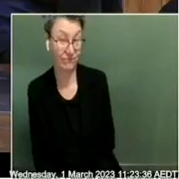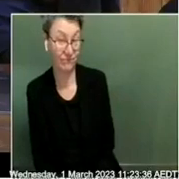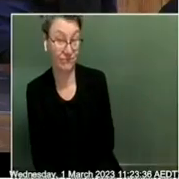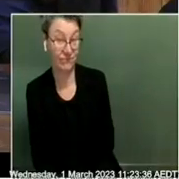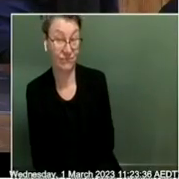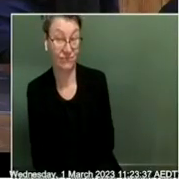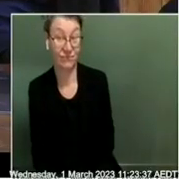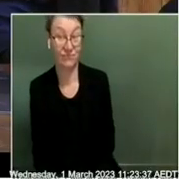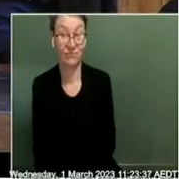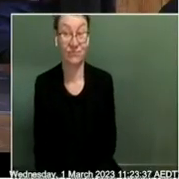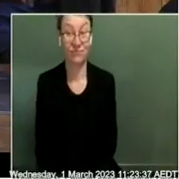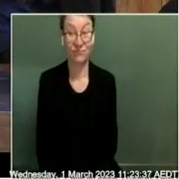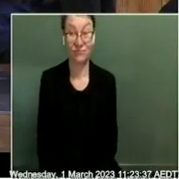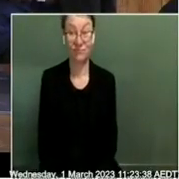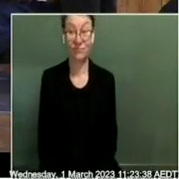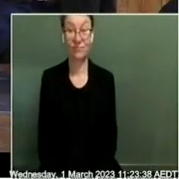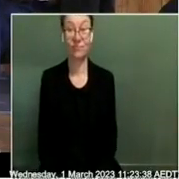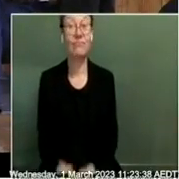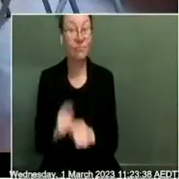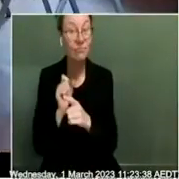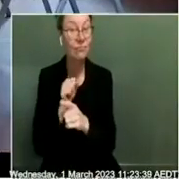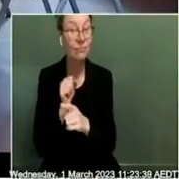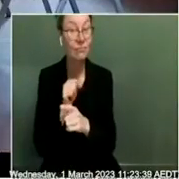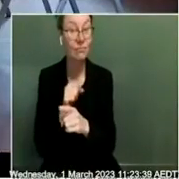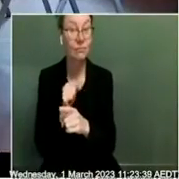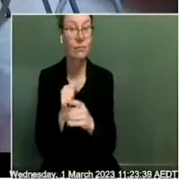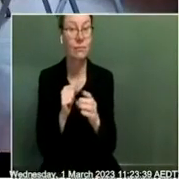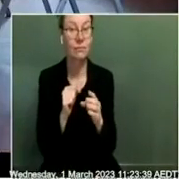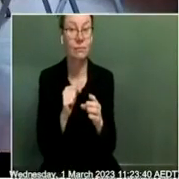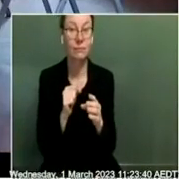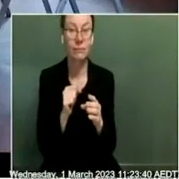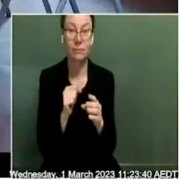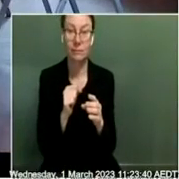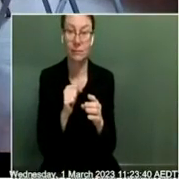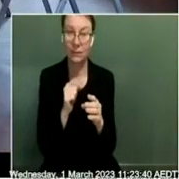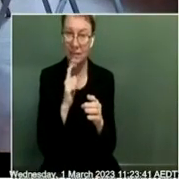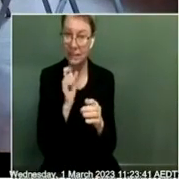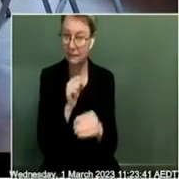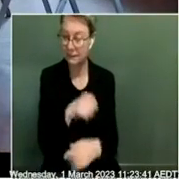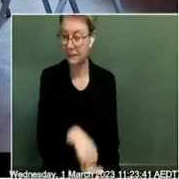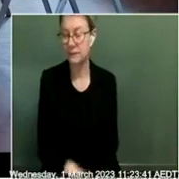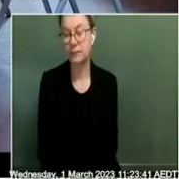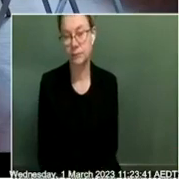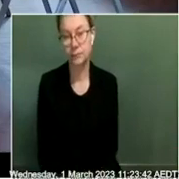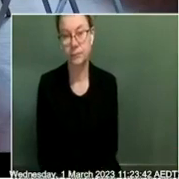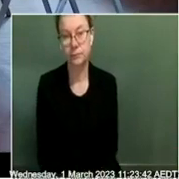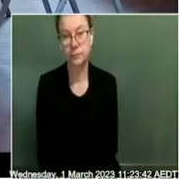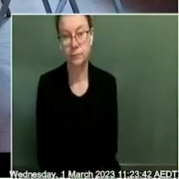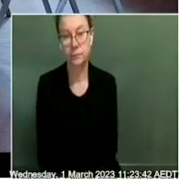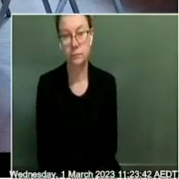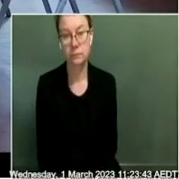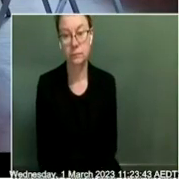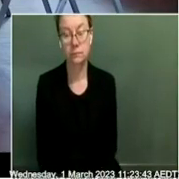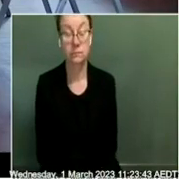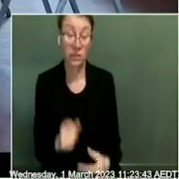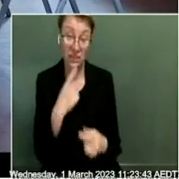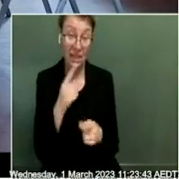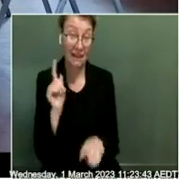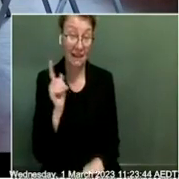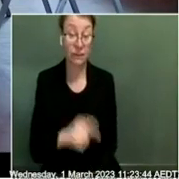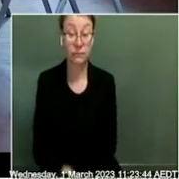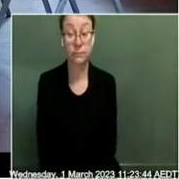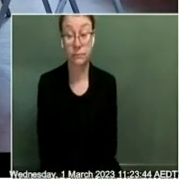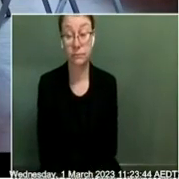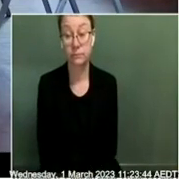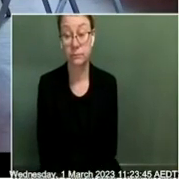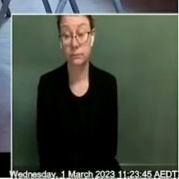putting like the co-chairs on notice. Mm. Yes. So I can say that here. But we know that. That's the story, isn't it? Mm. That's, you know, the